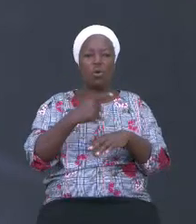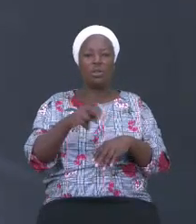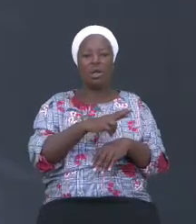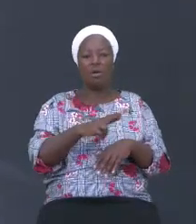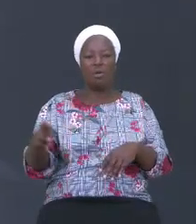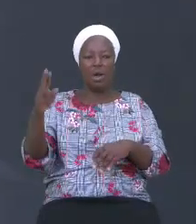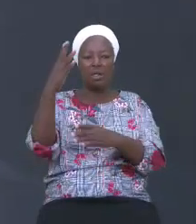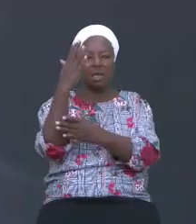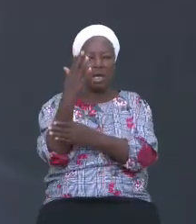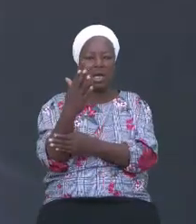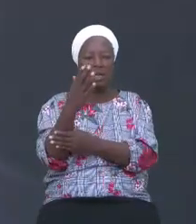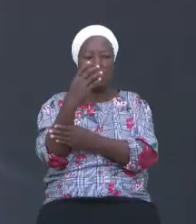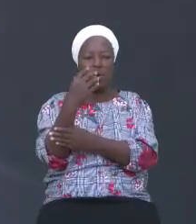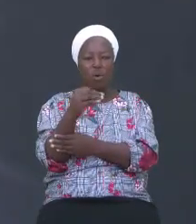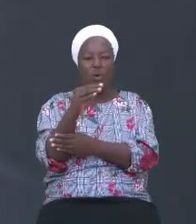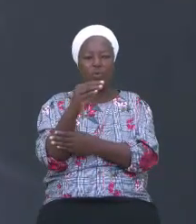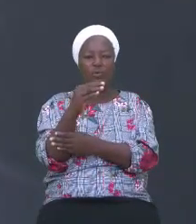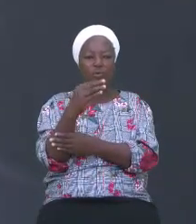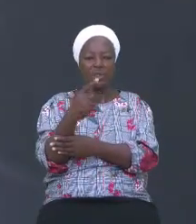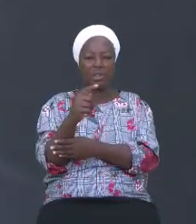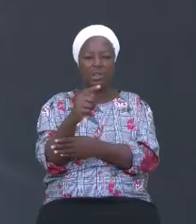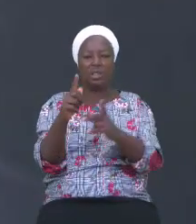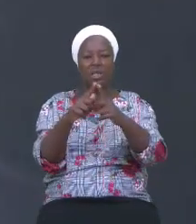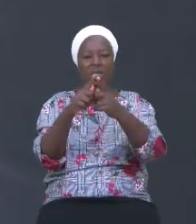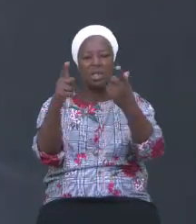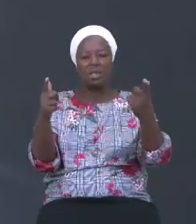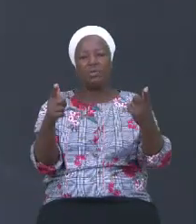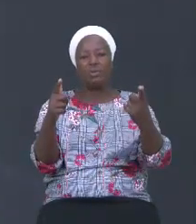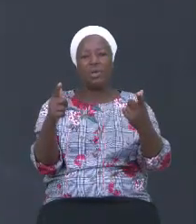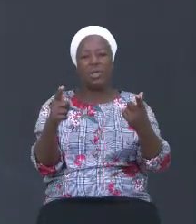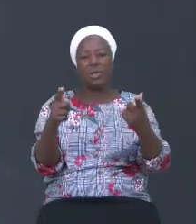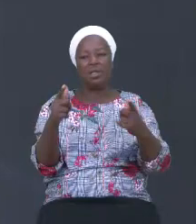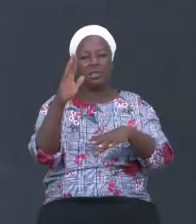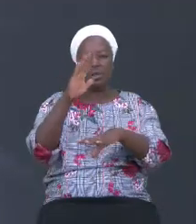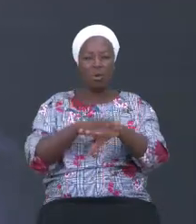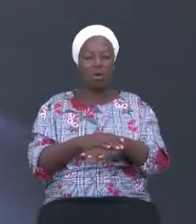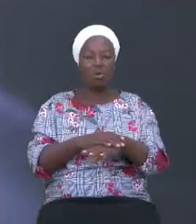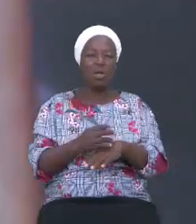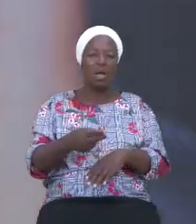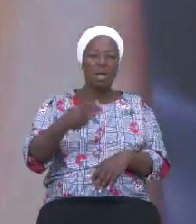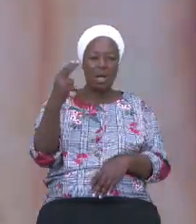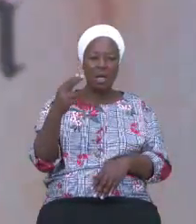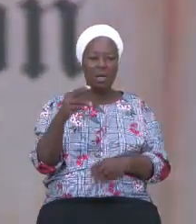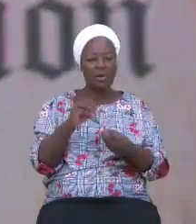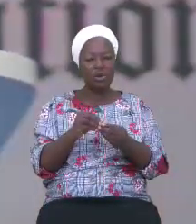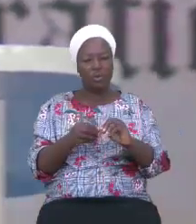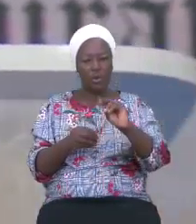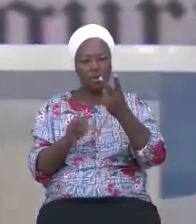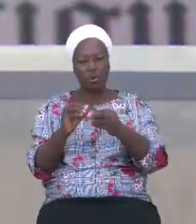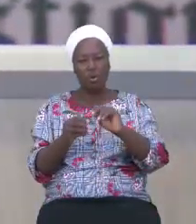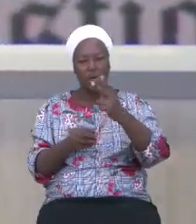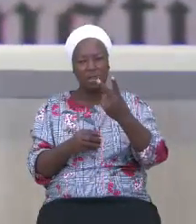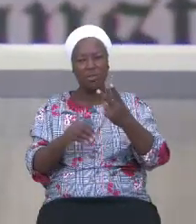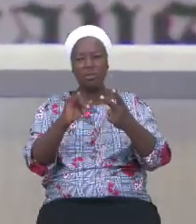right hand of the majesty on high. Number two here. Number two is